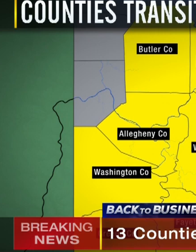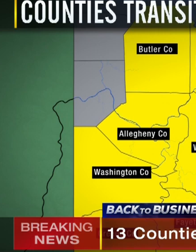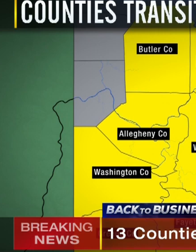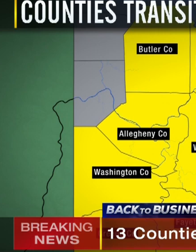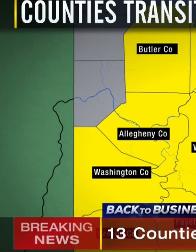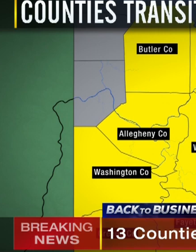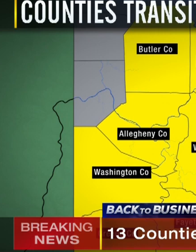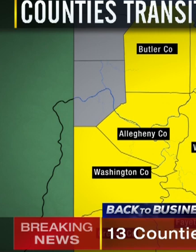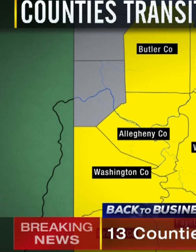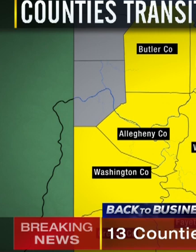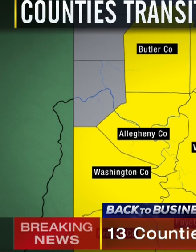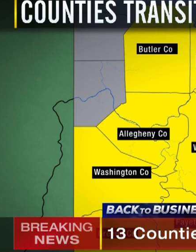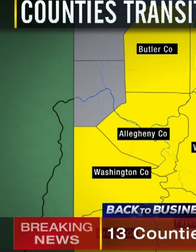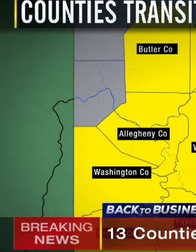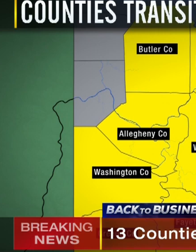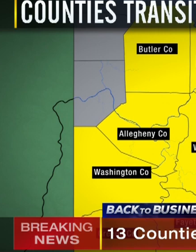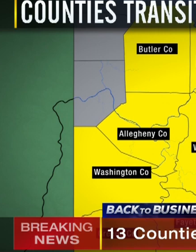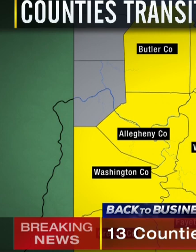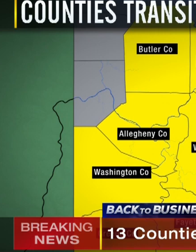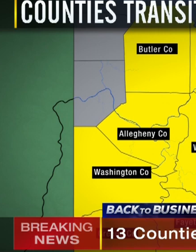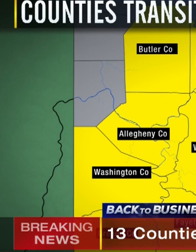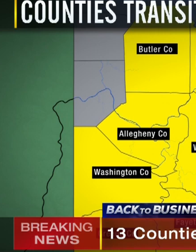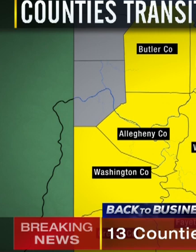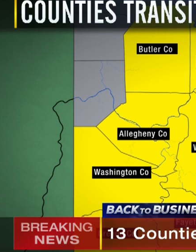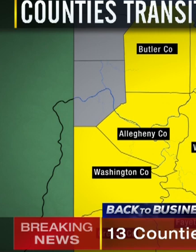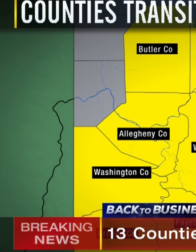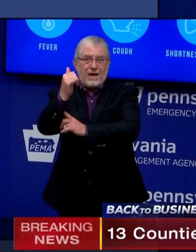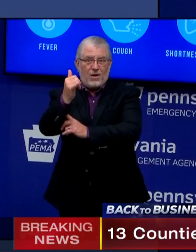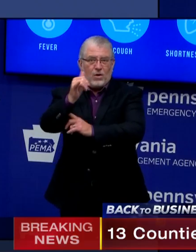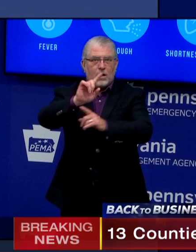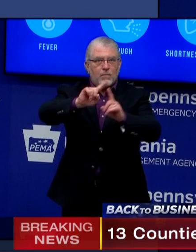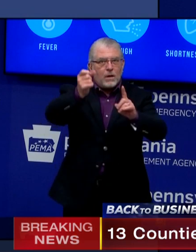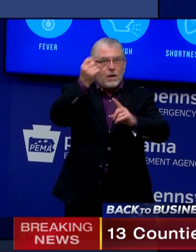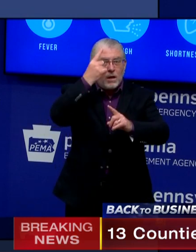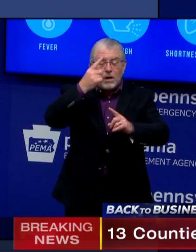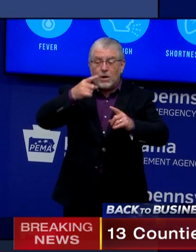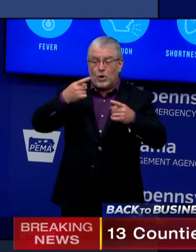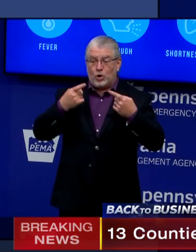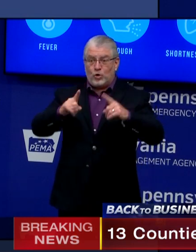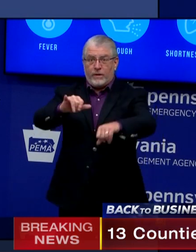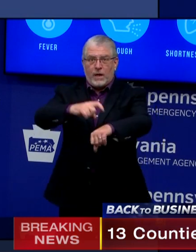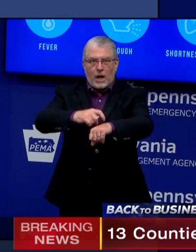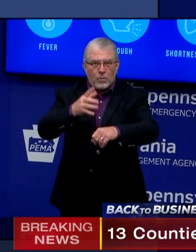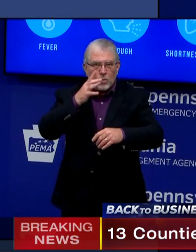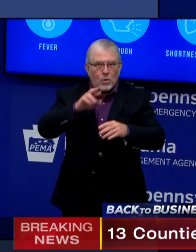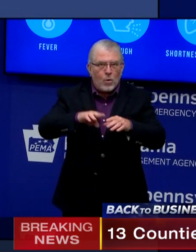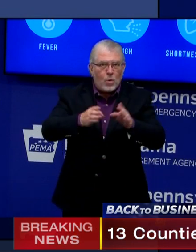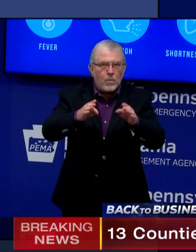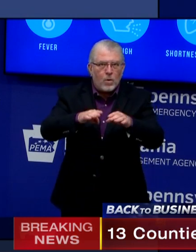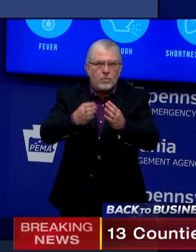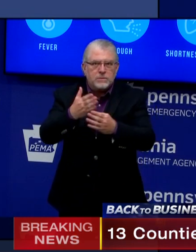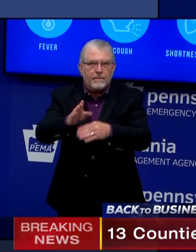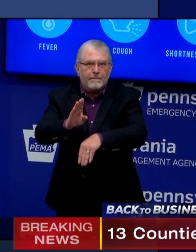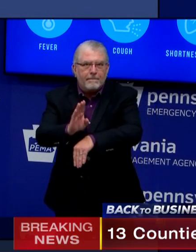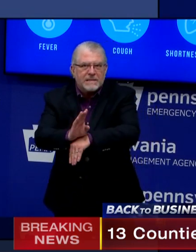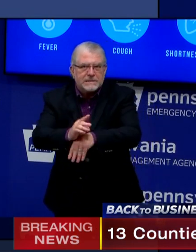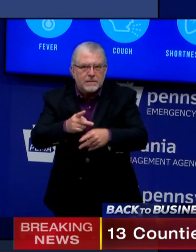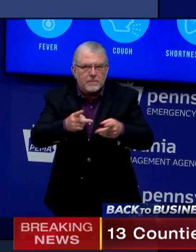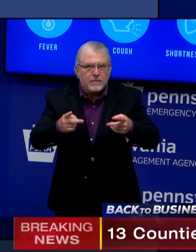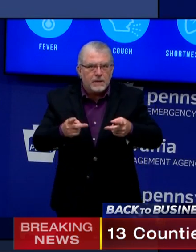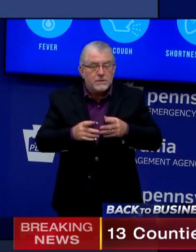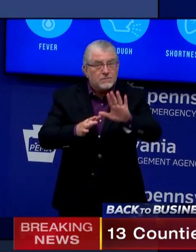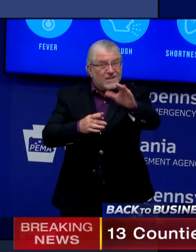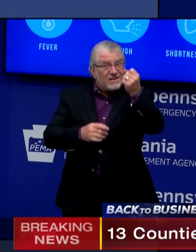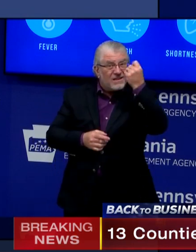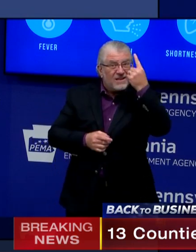Friday. But the governor also reserving the right to shut them down again. If the new case count begins to climb in one area, restrictions will need